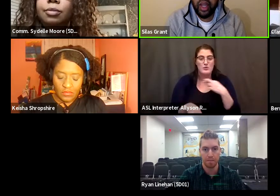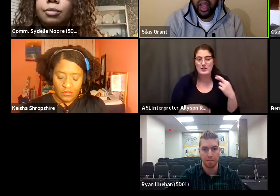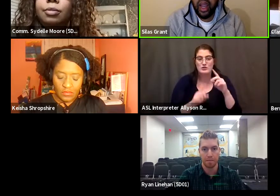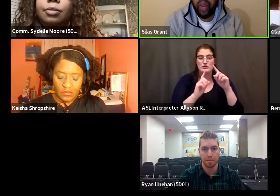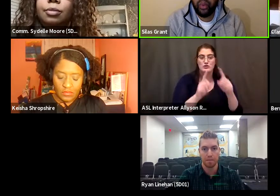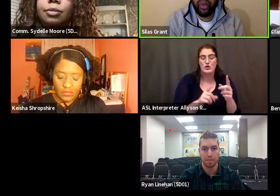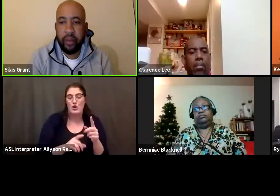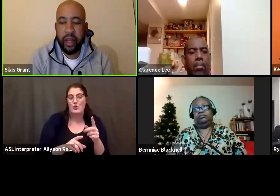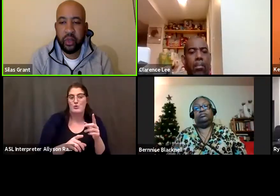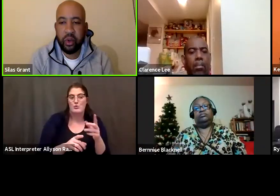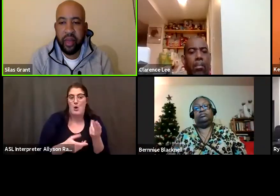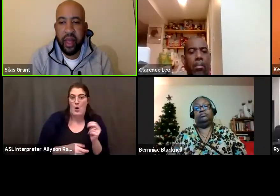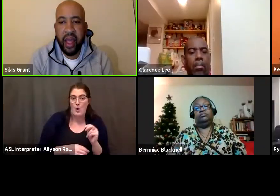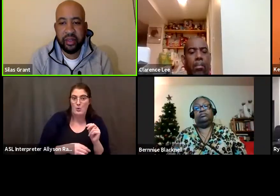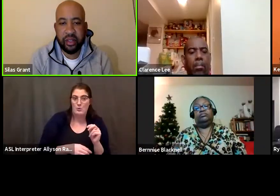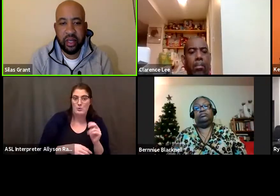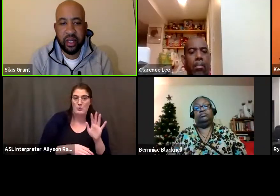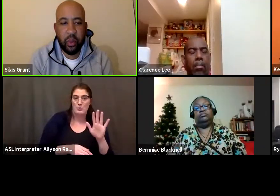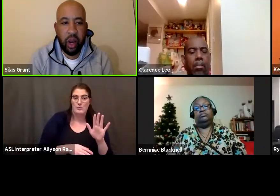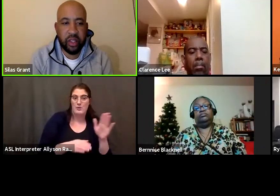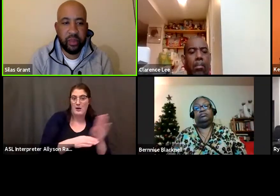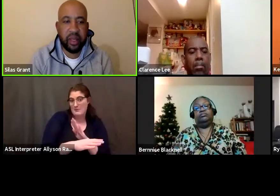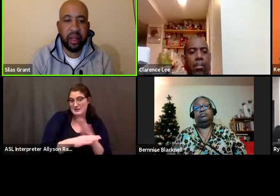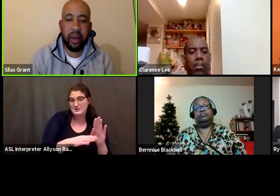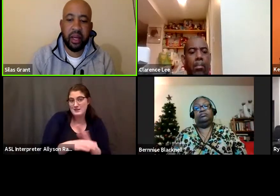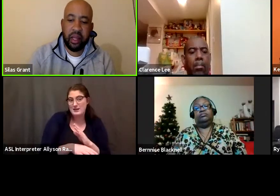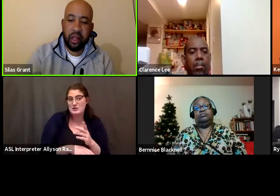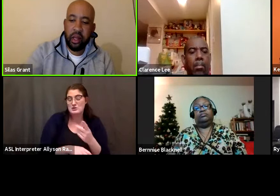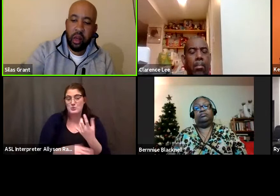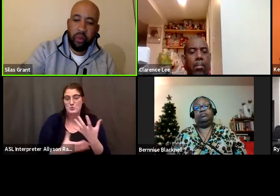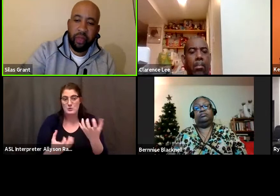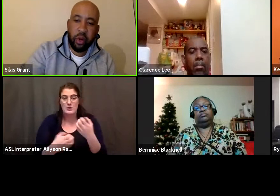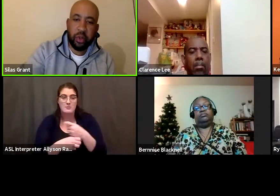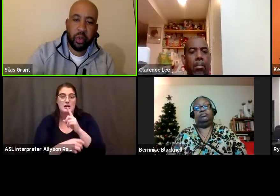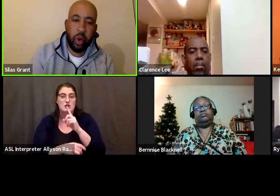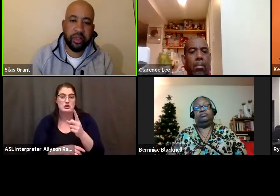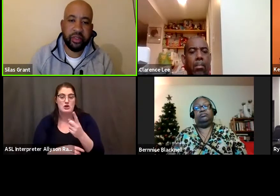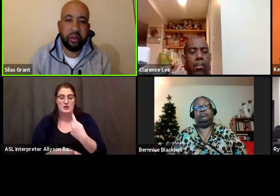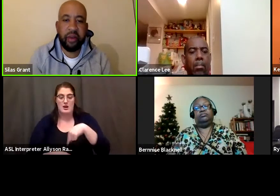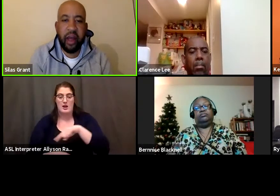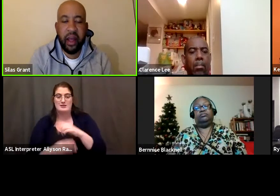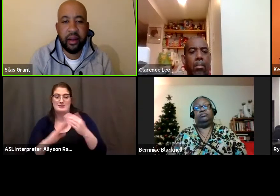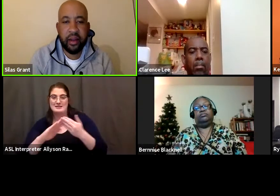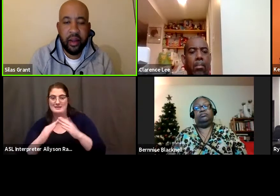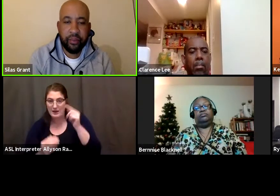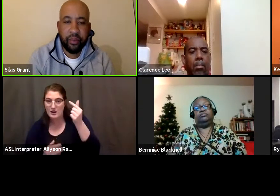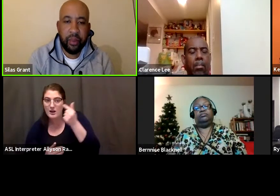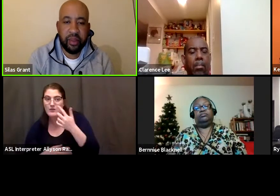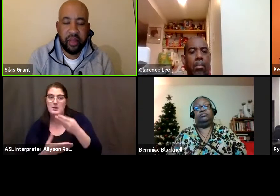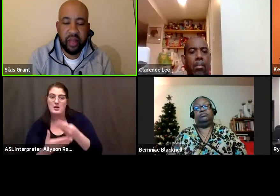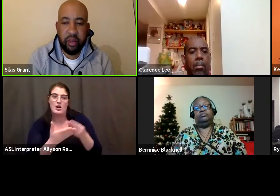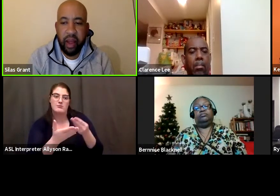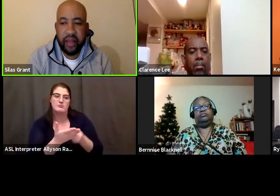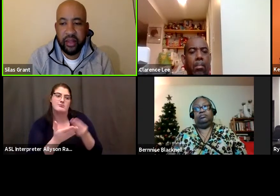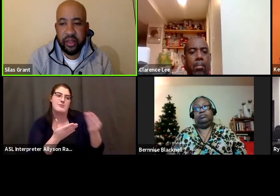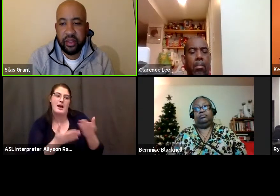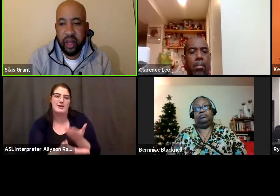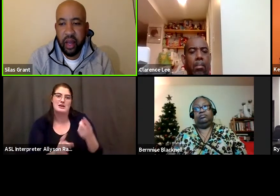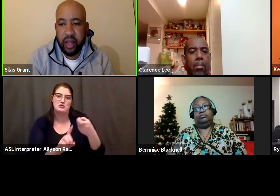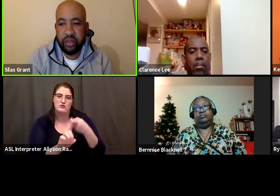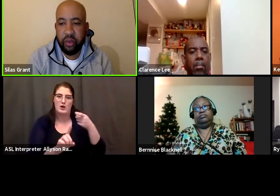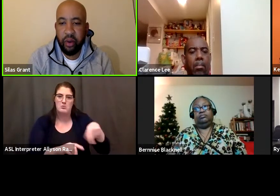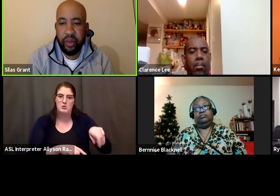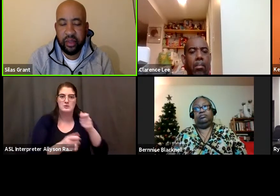business. And we want to make sure that as a city, we are spending money with those who are certified business